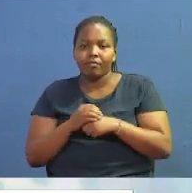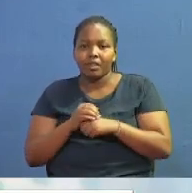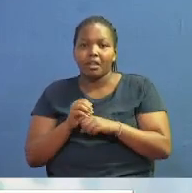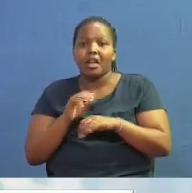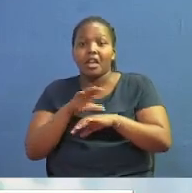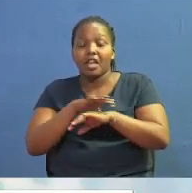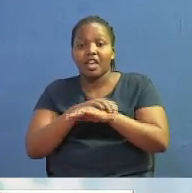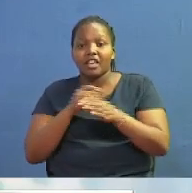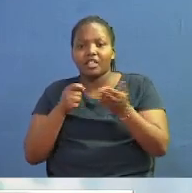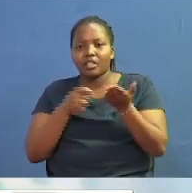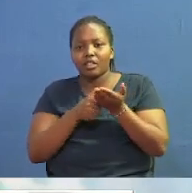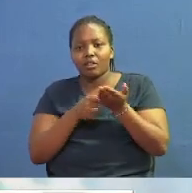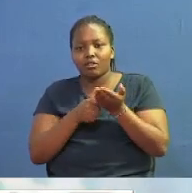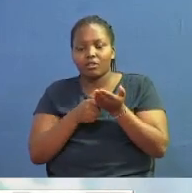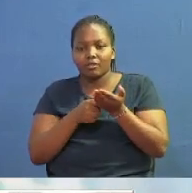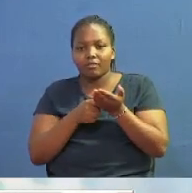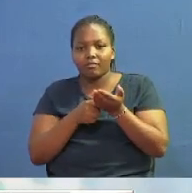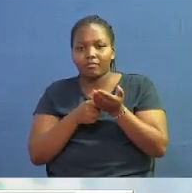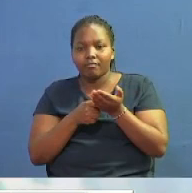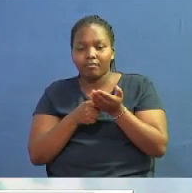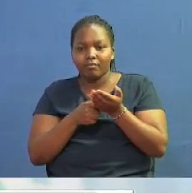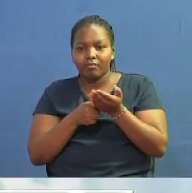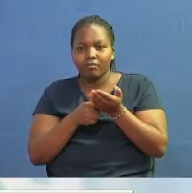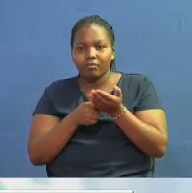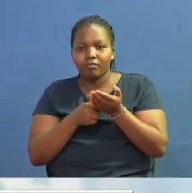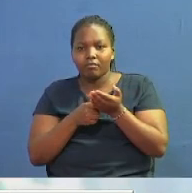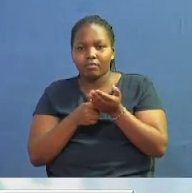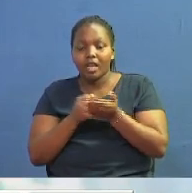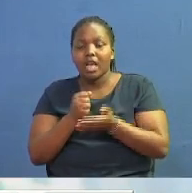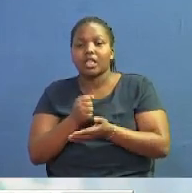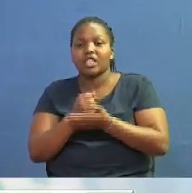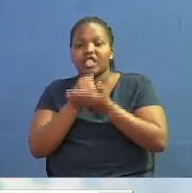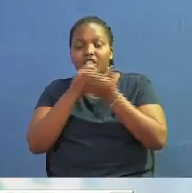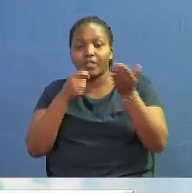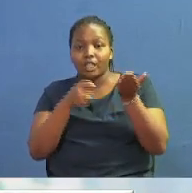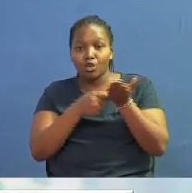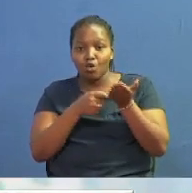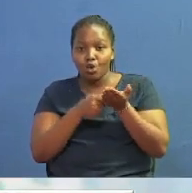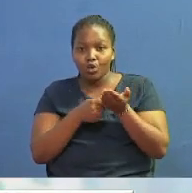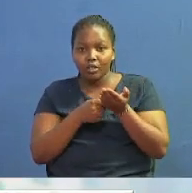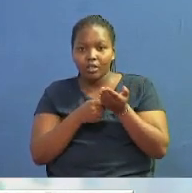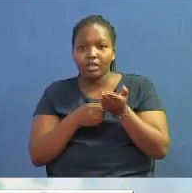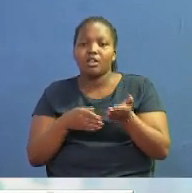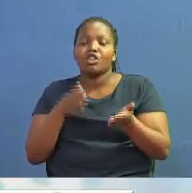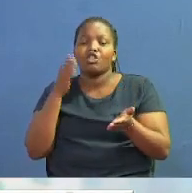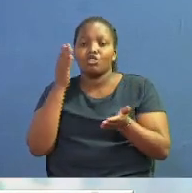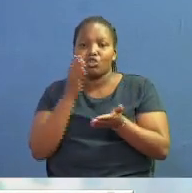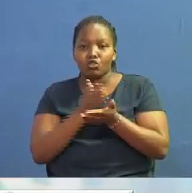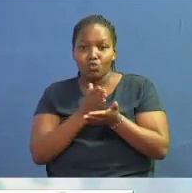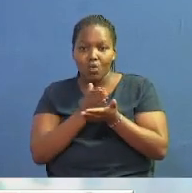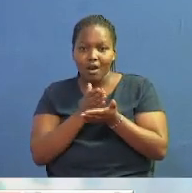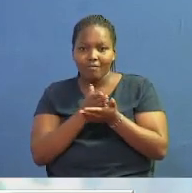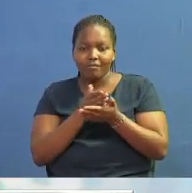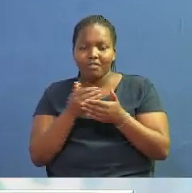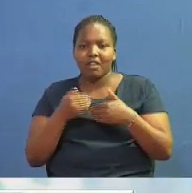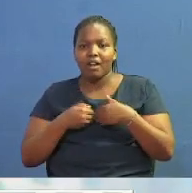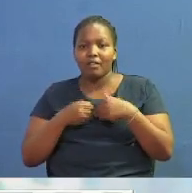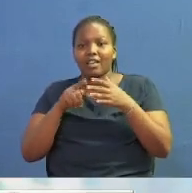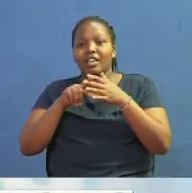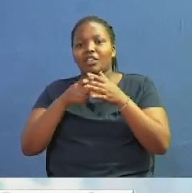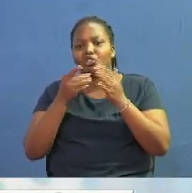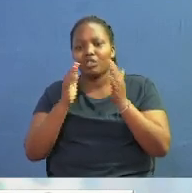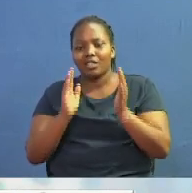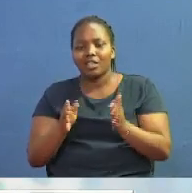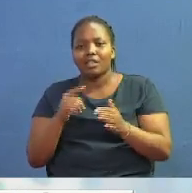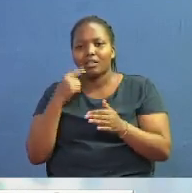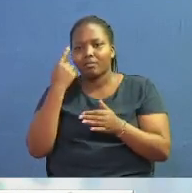using technology aids or assistive technologies, then we are sure that we shall have engineers